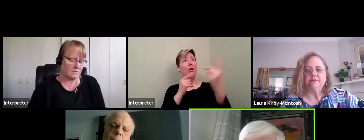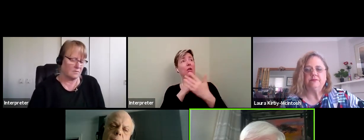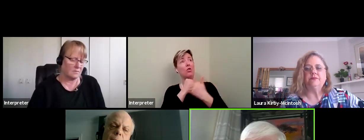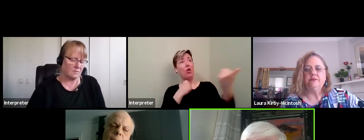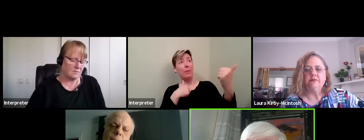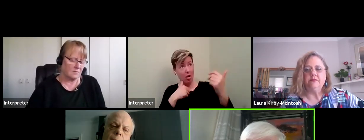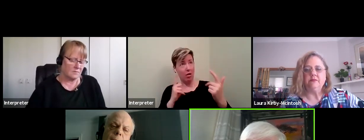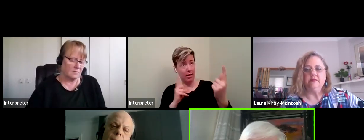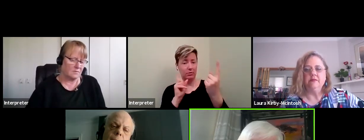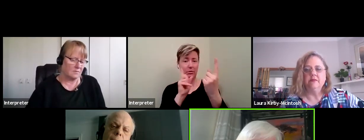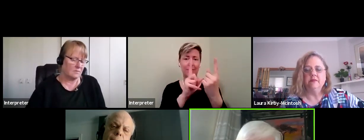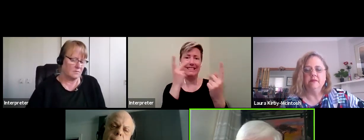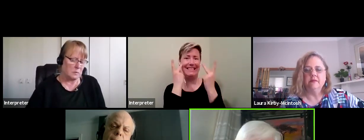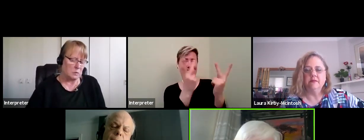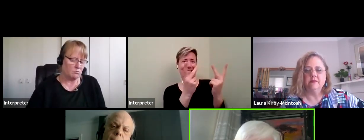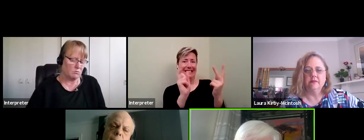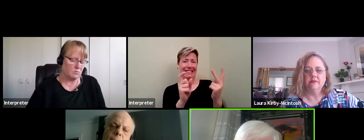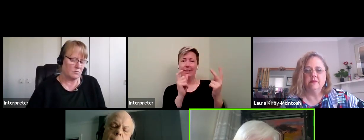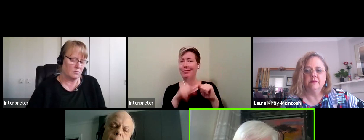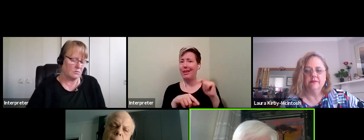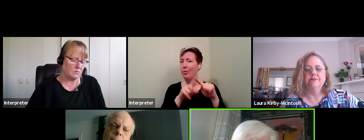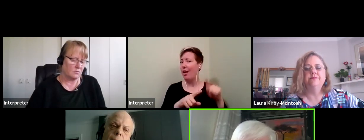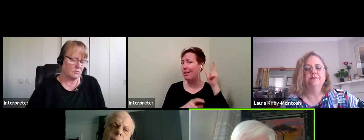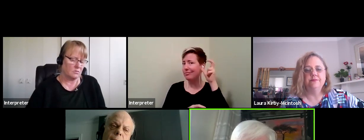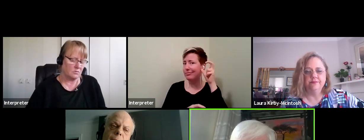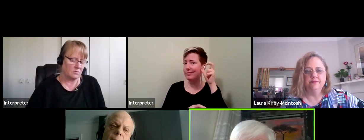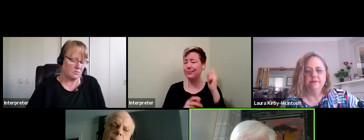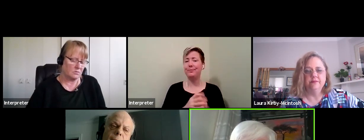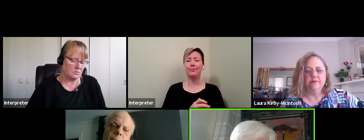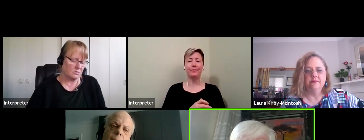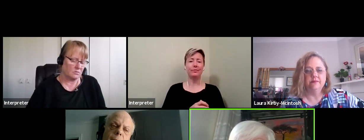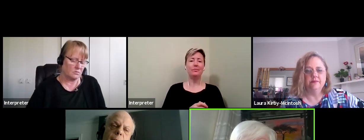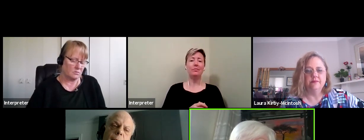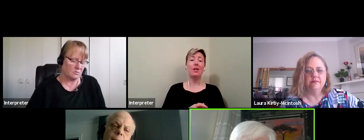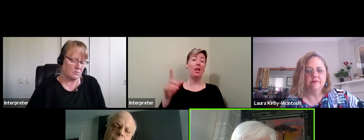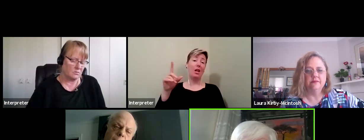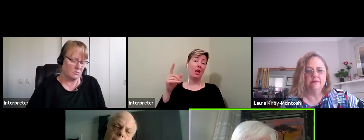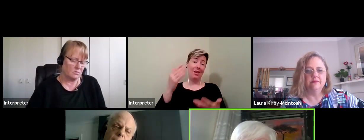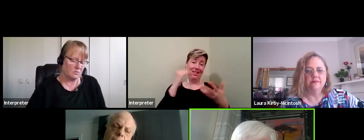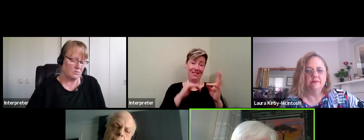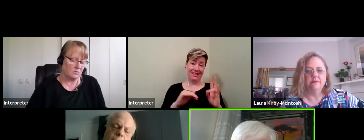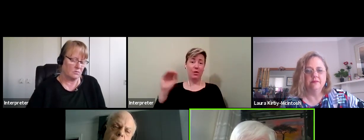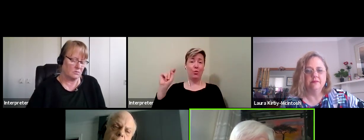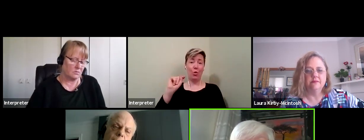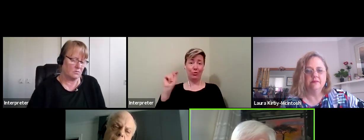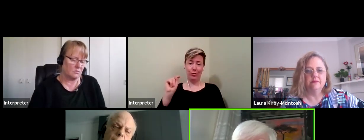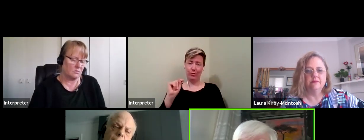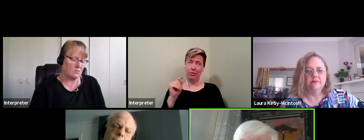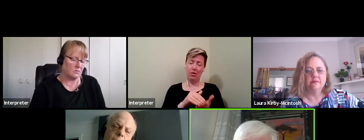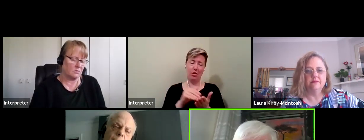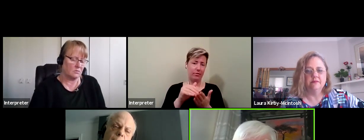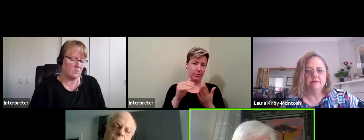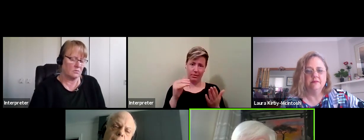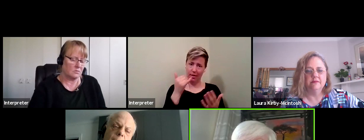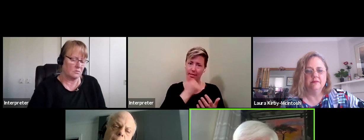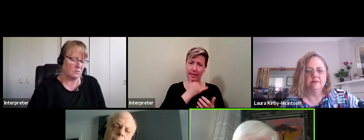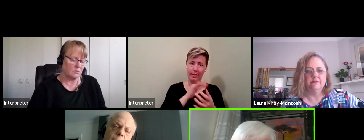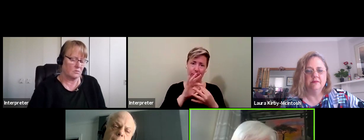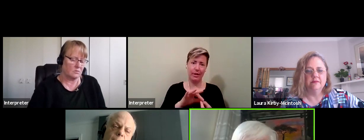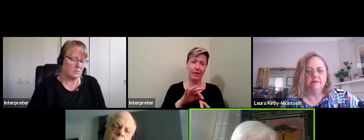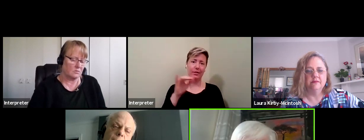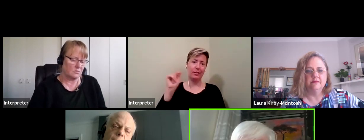The seventh thing, obviously, is the washrooms. People get washrooms wrong all the time. So if you were going to assess a building to see, you're looking for